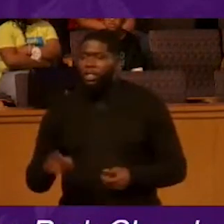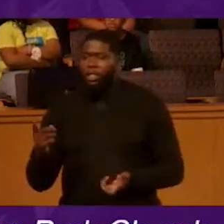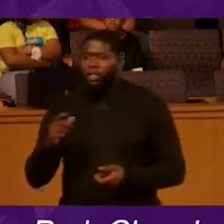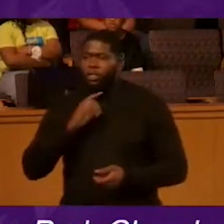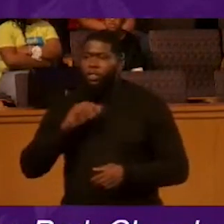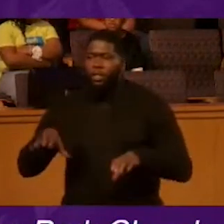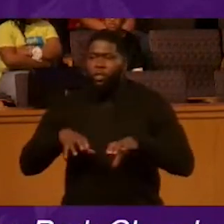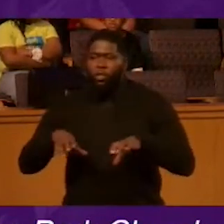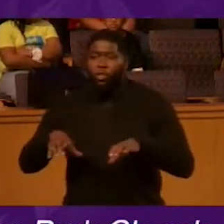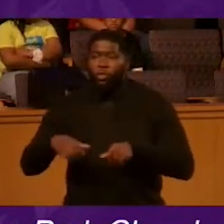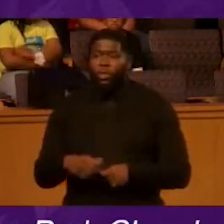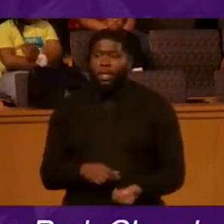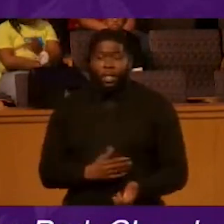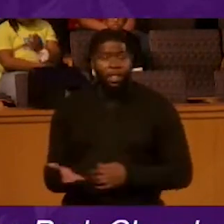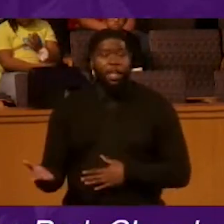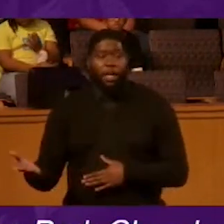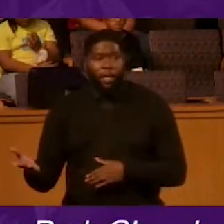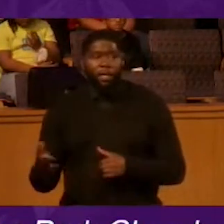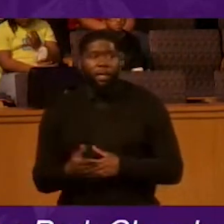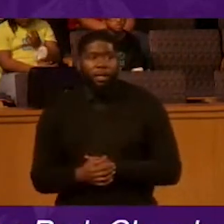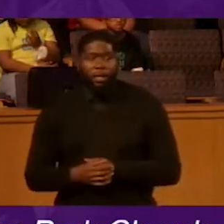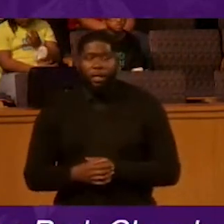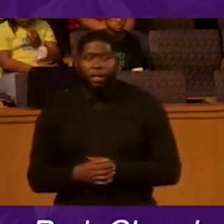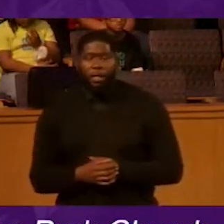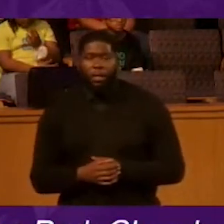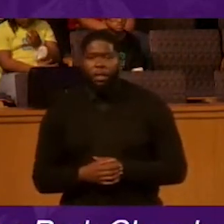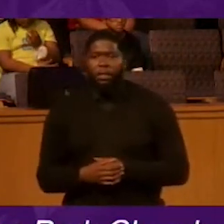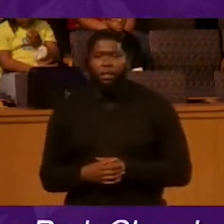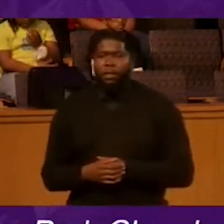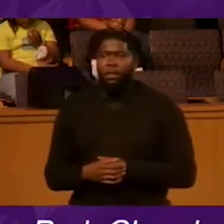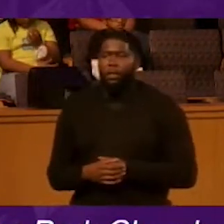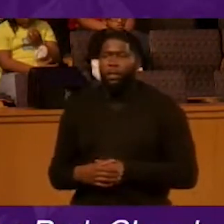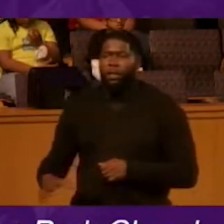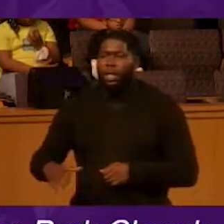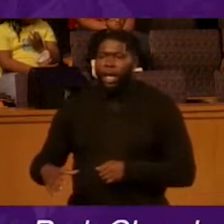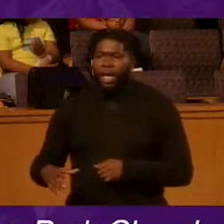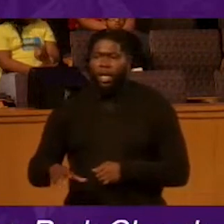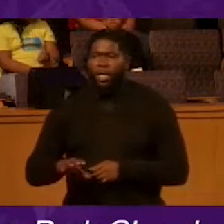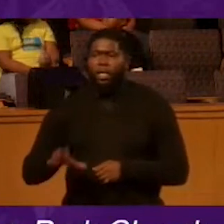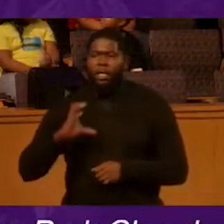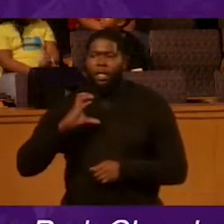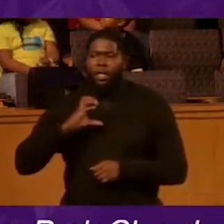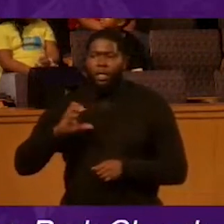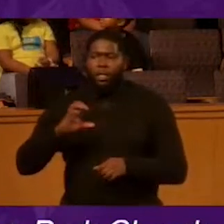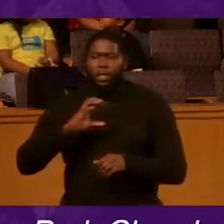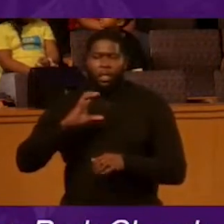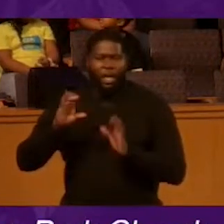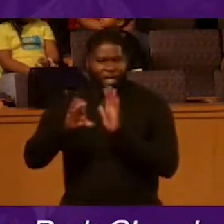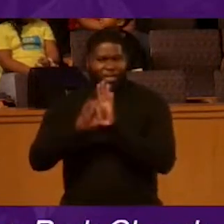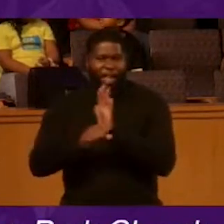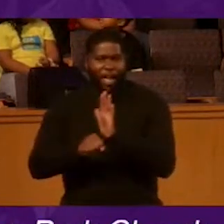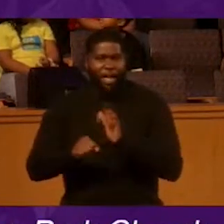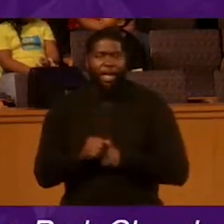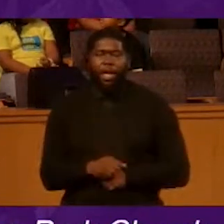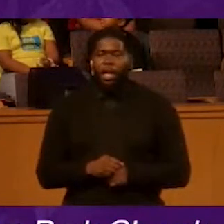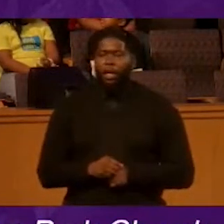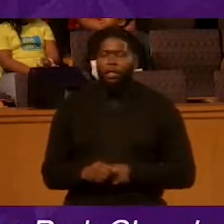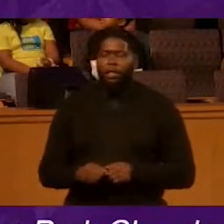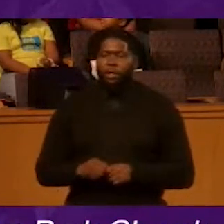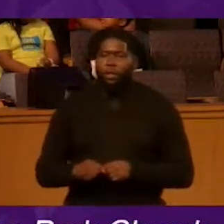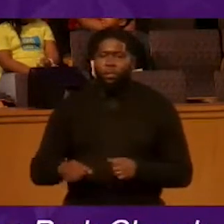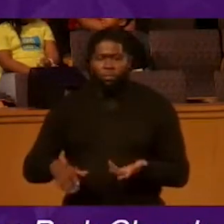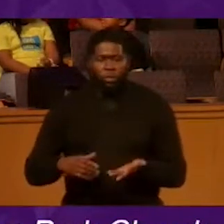thing. Yes, that's it was exciting. Good. That's exciting. Carson's in California and enjoying her sophomore year.